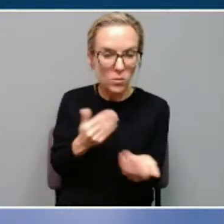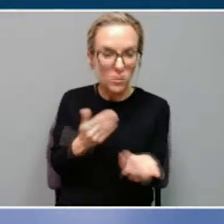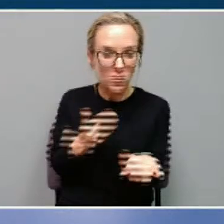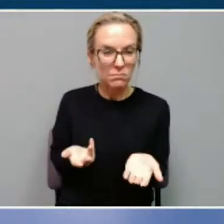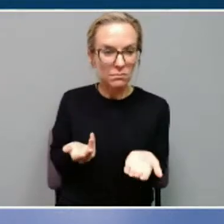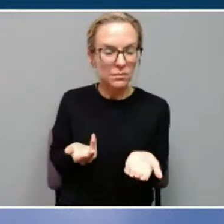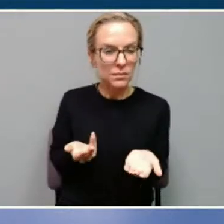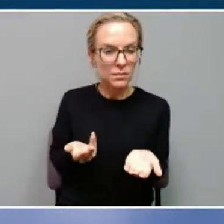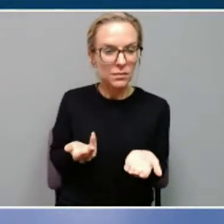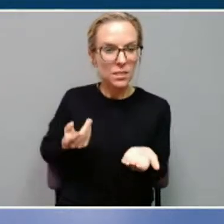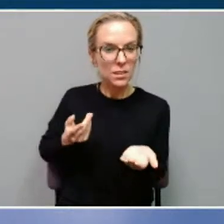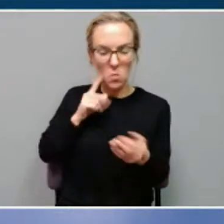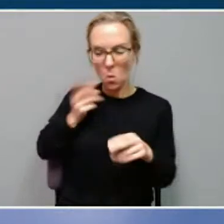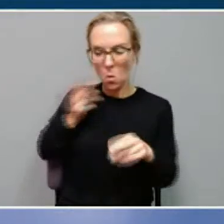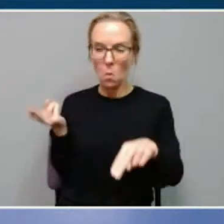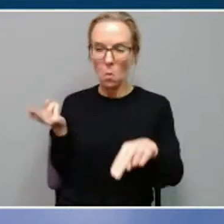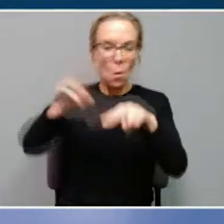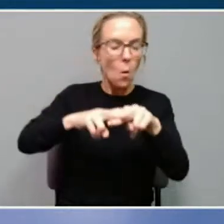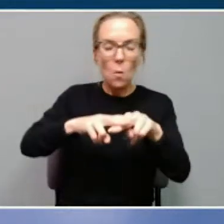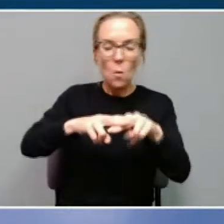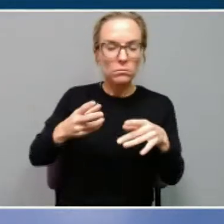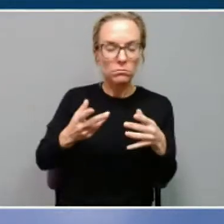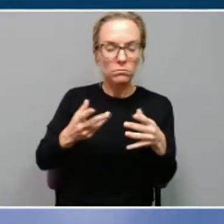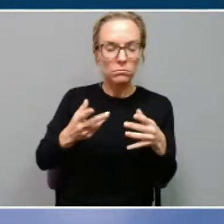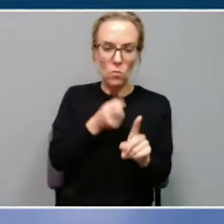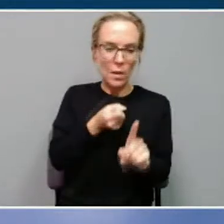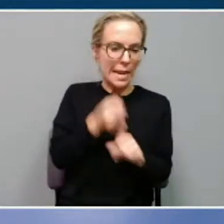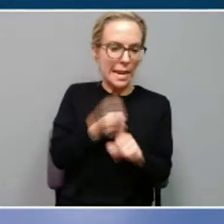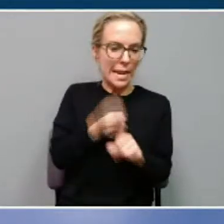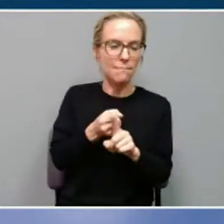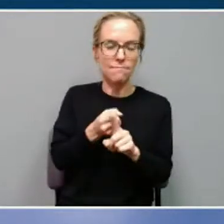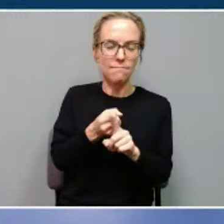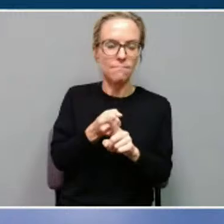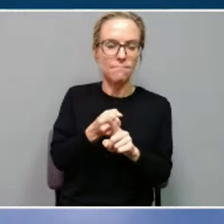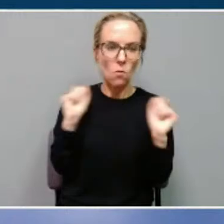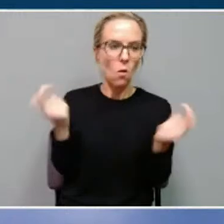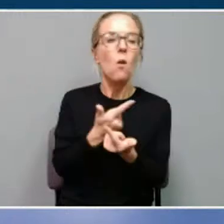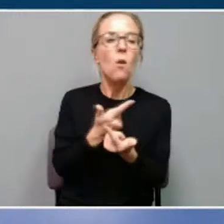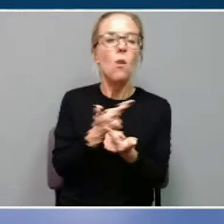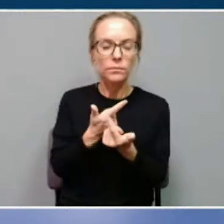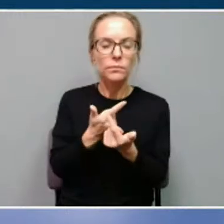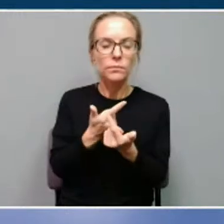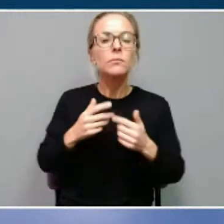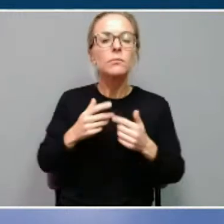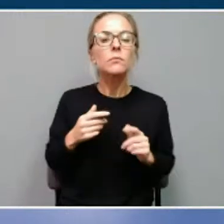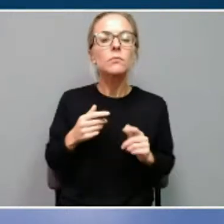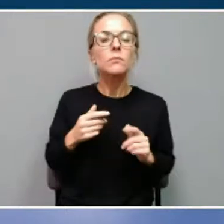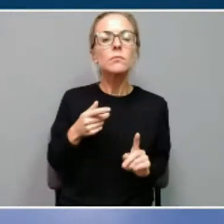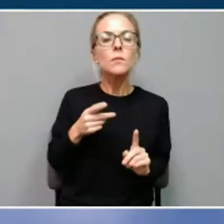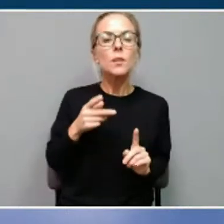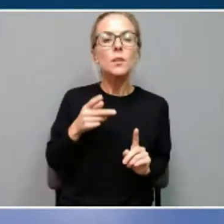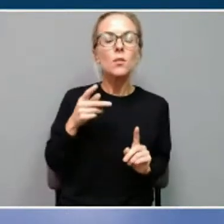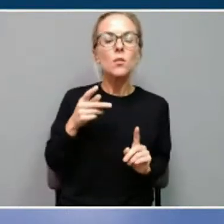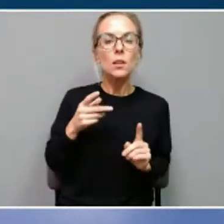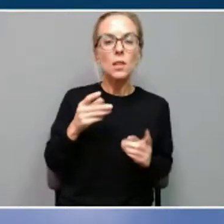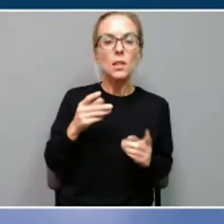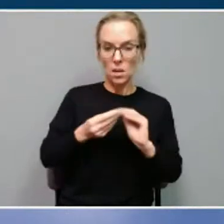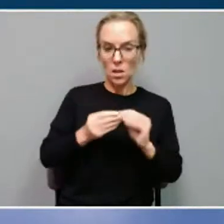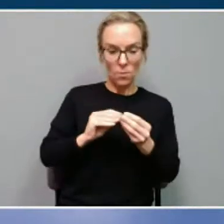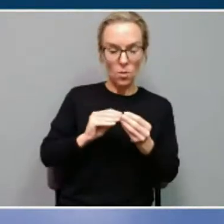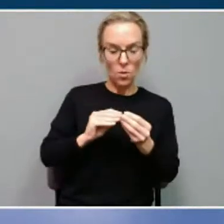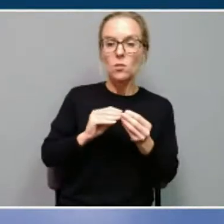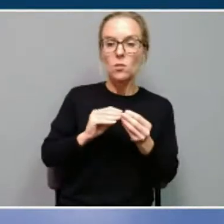is hitting absolutely everybody. And the level of cases are overrunning